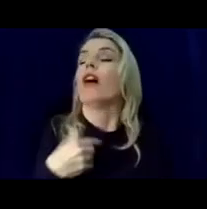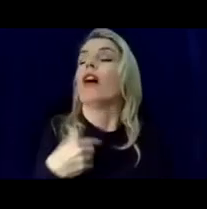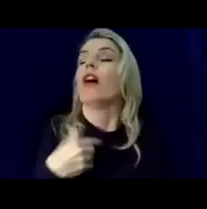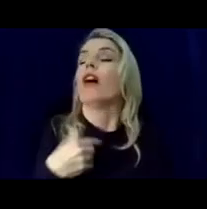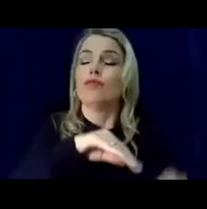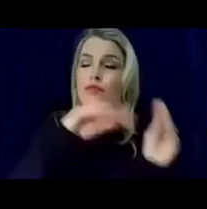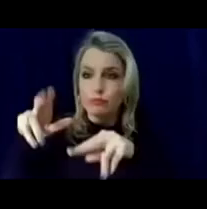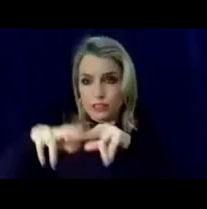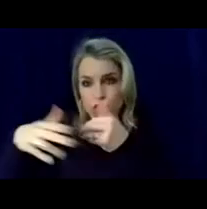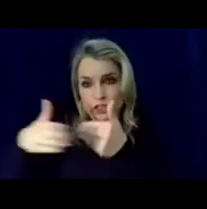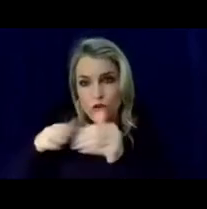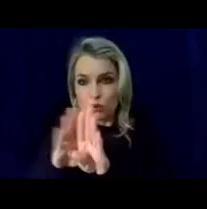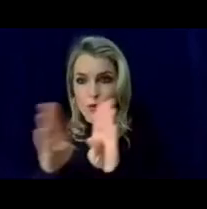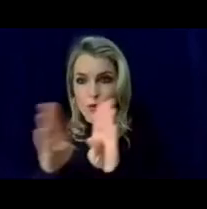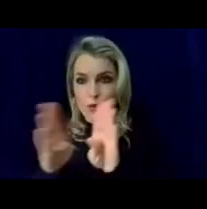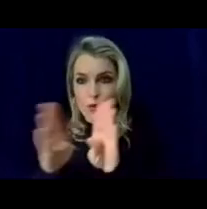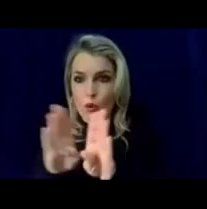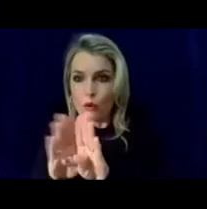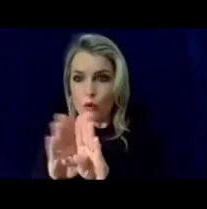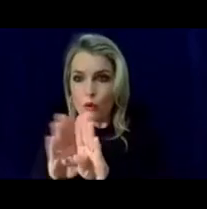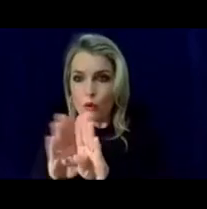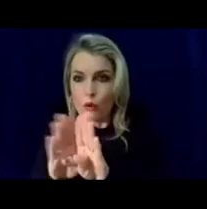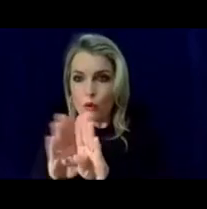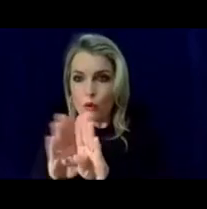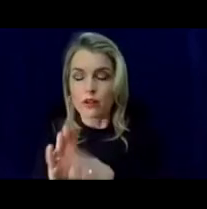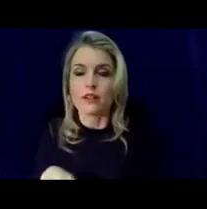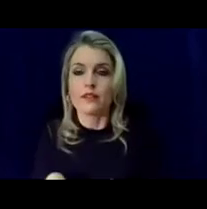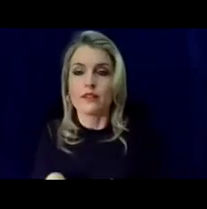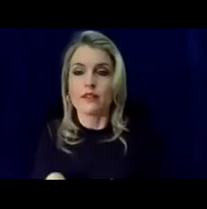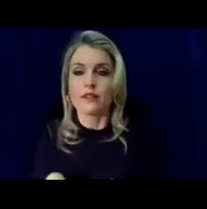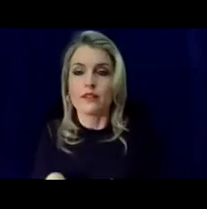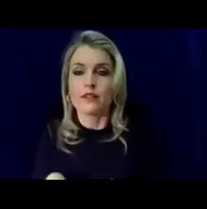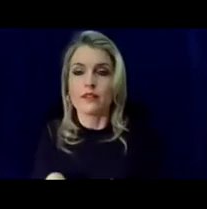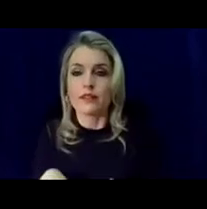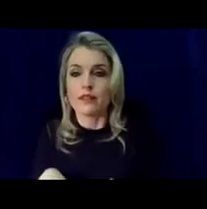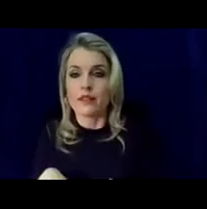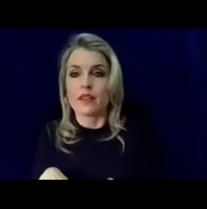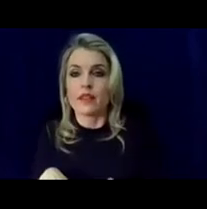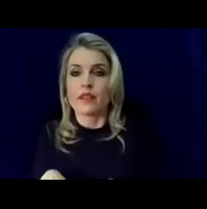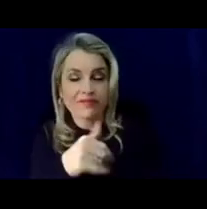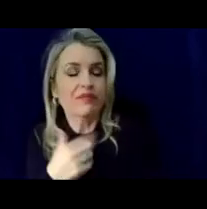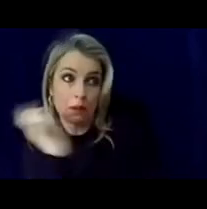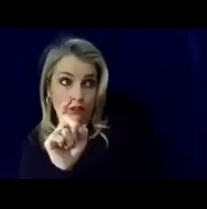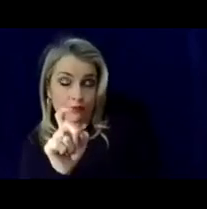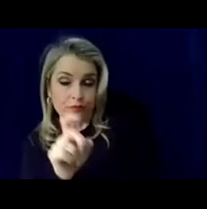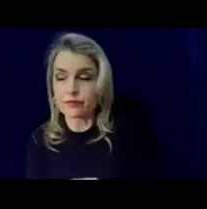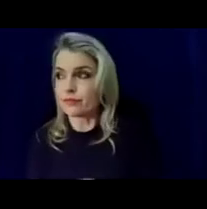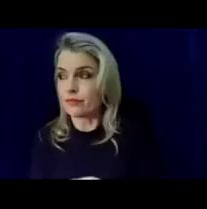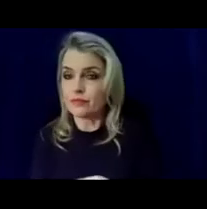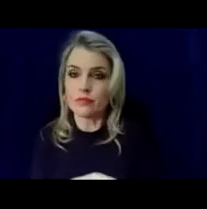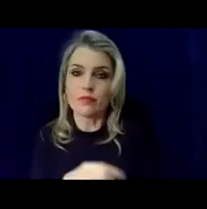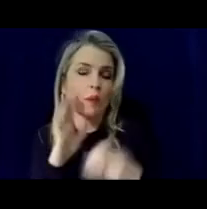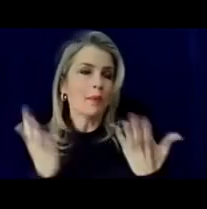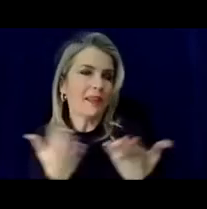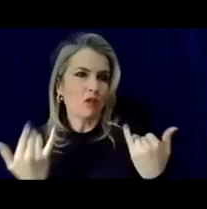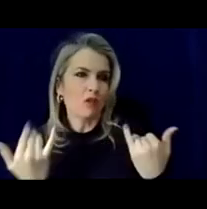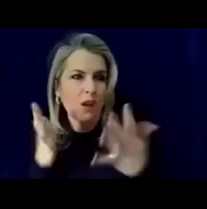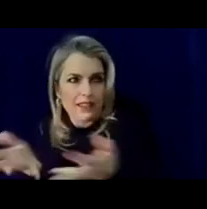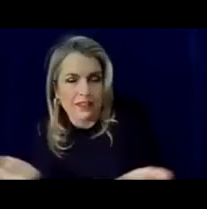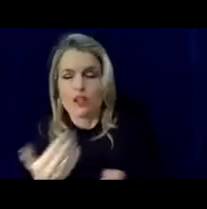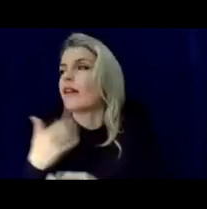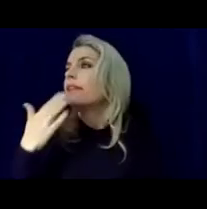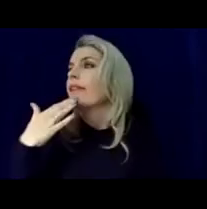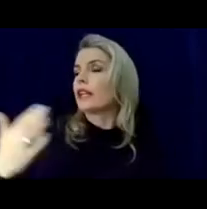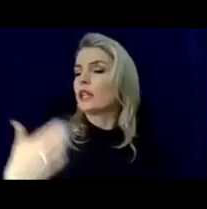lectern serving as a makeshift box office. I'll come back right after. It's easier to write here anyway. Thank you.